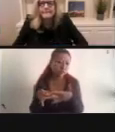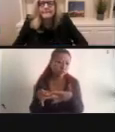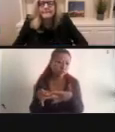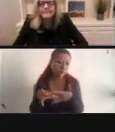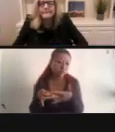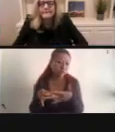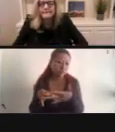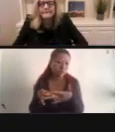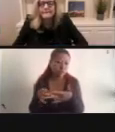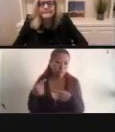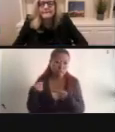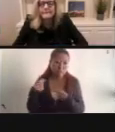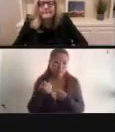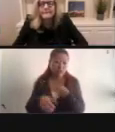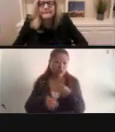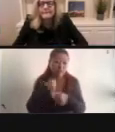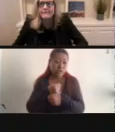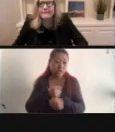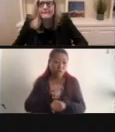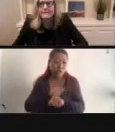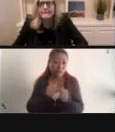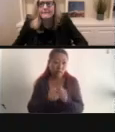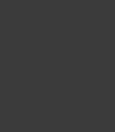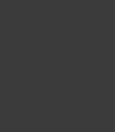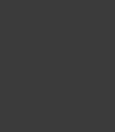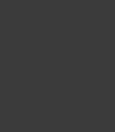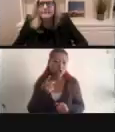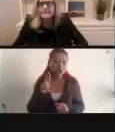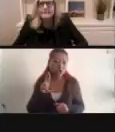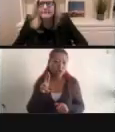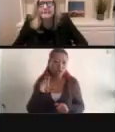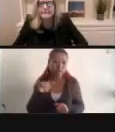several years. And Dr. Cynthia Null, it's all yours.